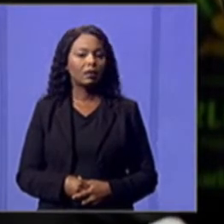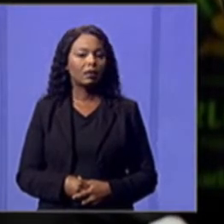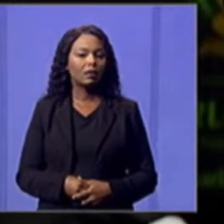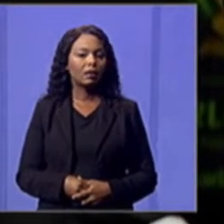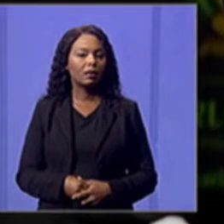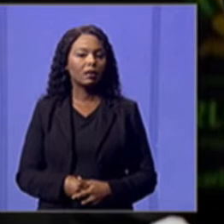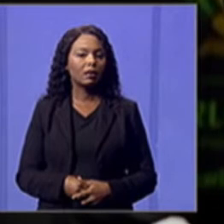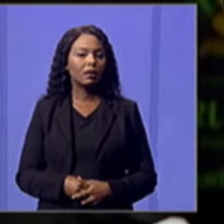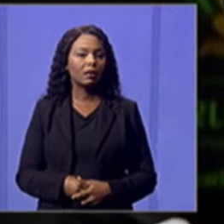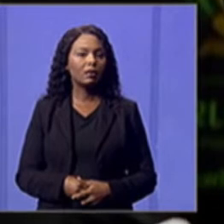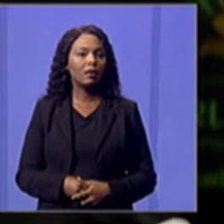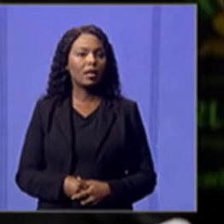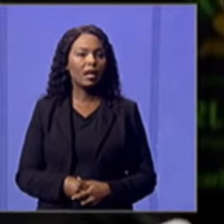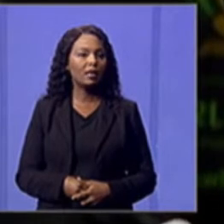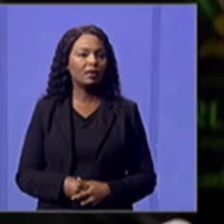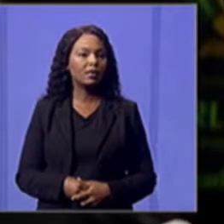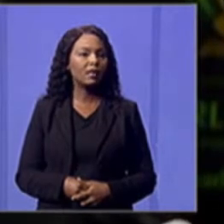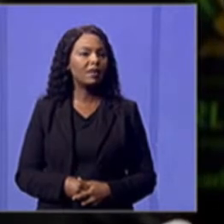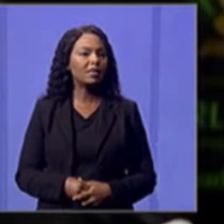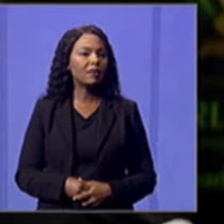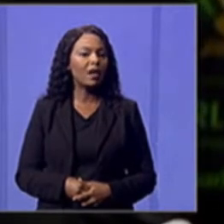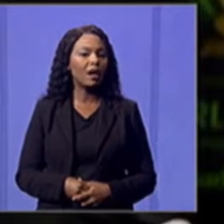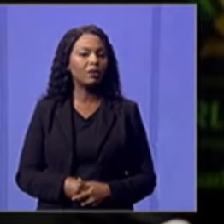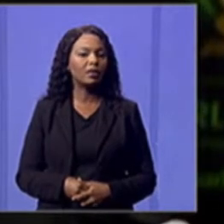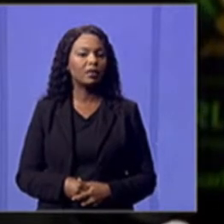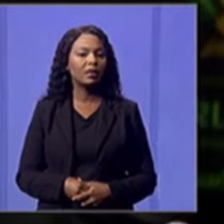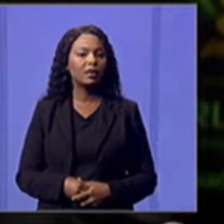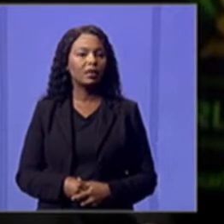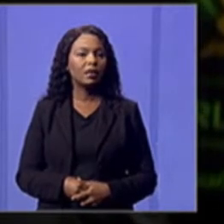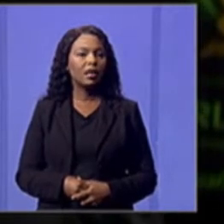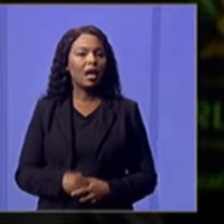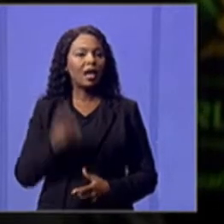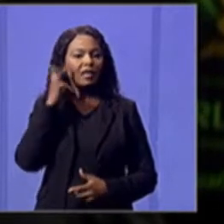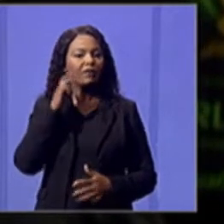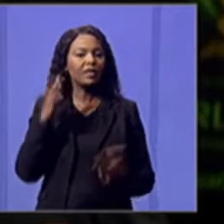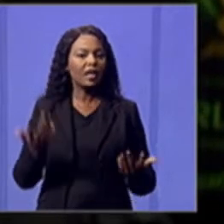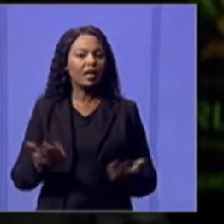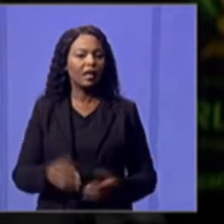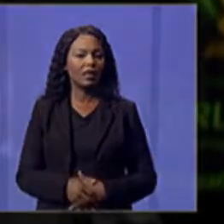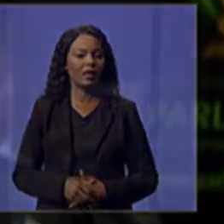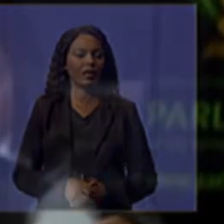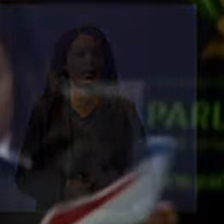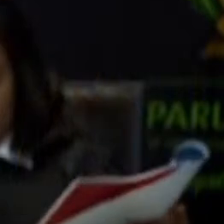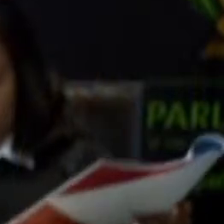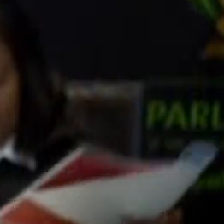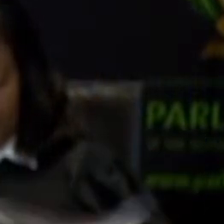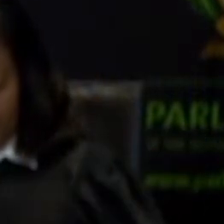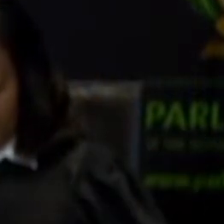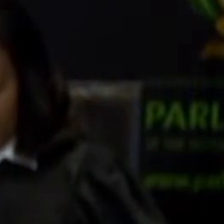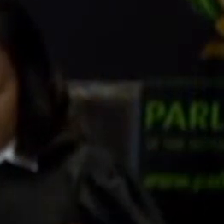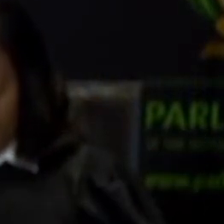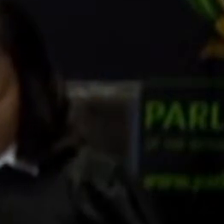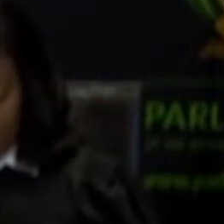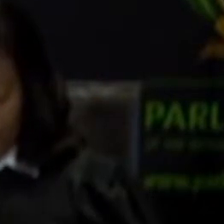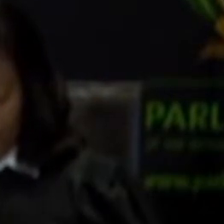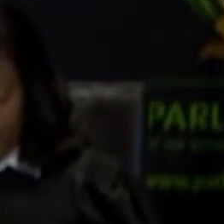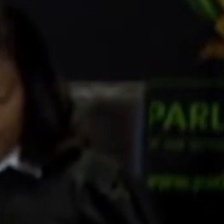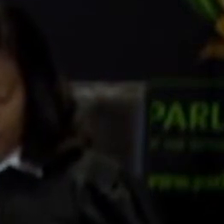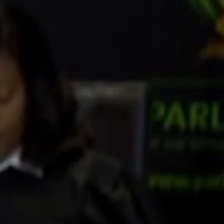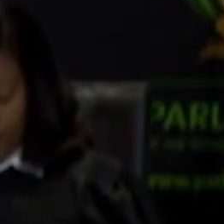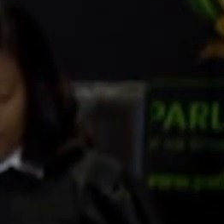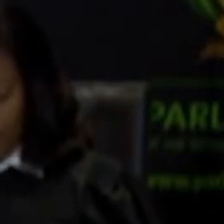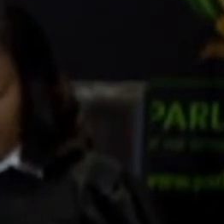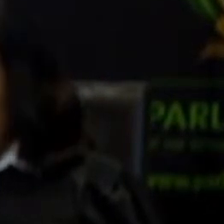The 2023 Division of Revenue Bill, the 2023 Appropriation Bill,